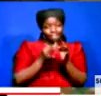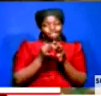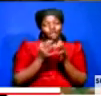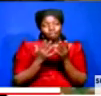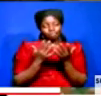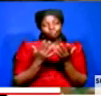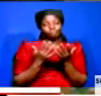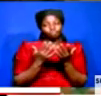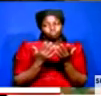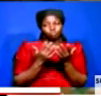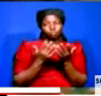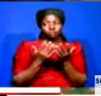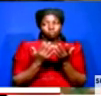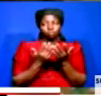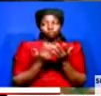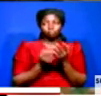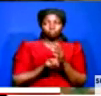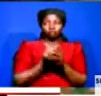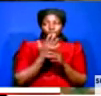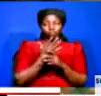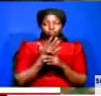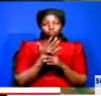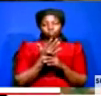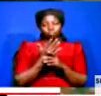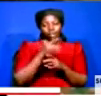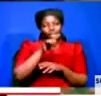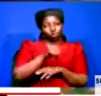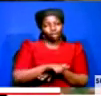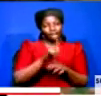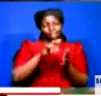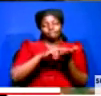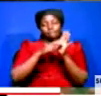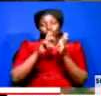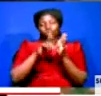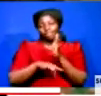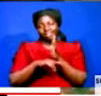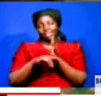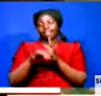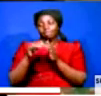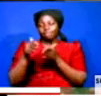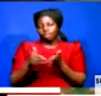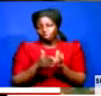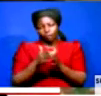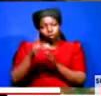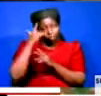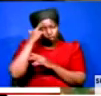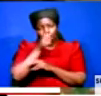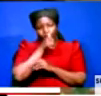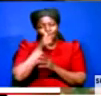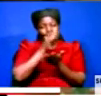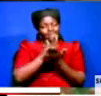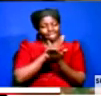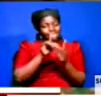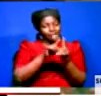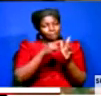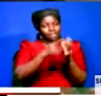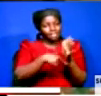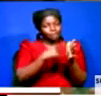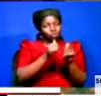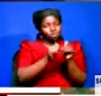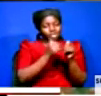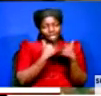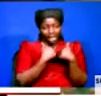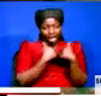on productivity and the productivity is low, that means the opportunity for this private sector and the machinery that they have installed to be able to get